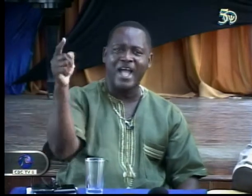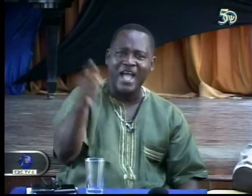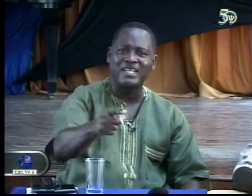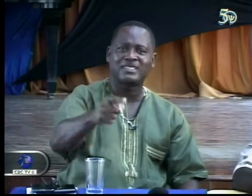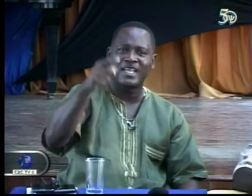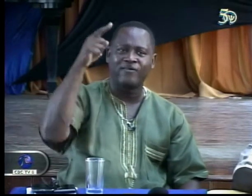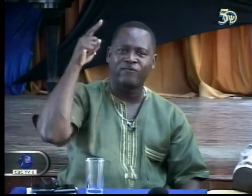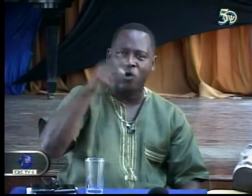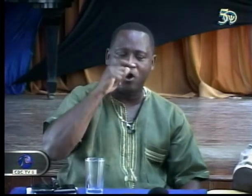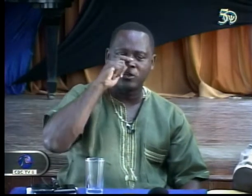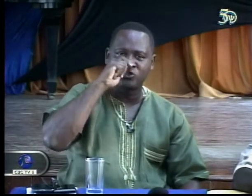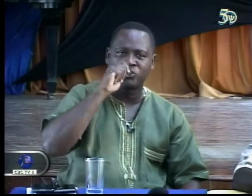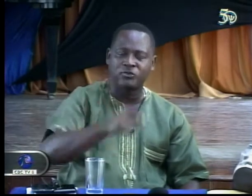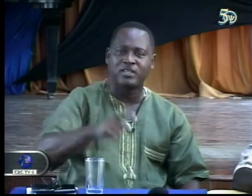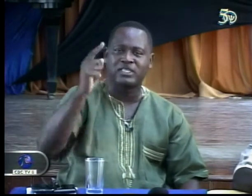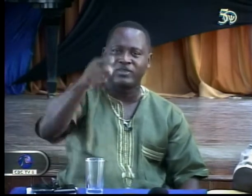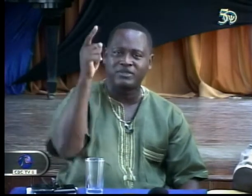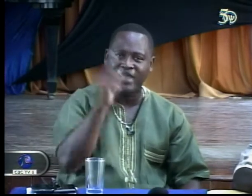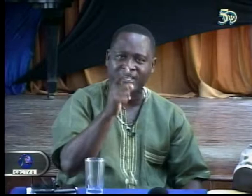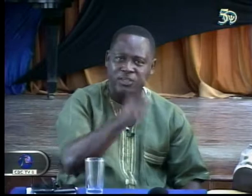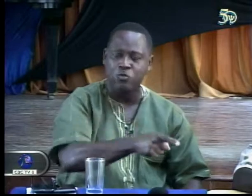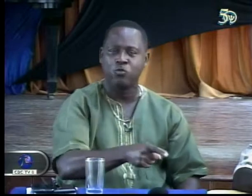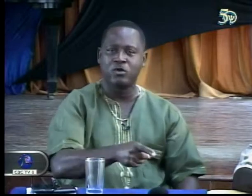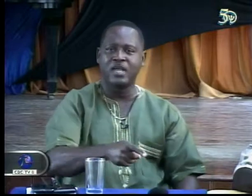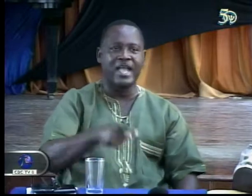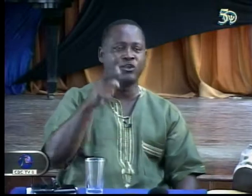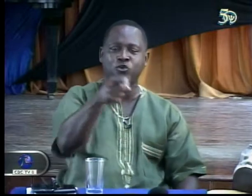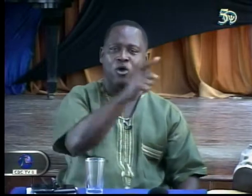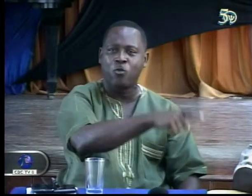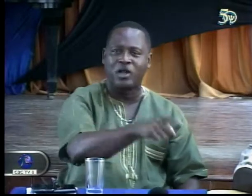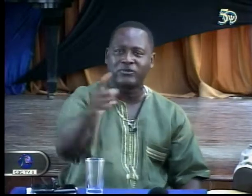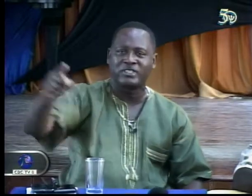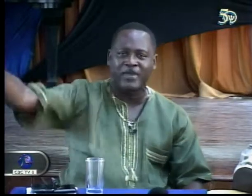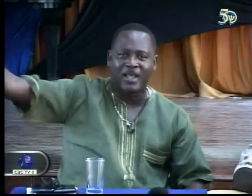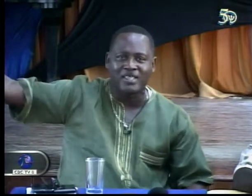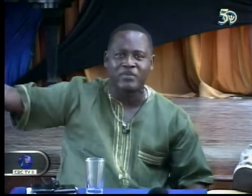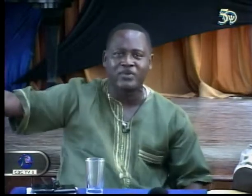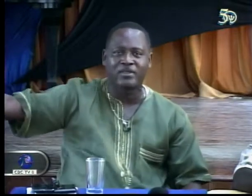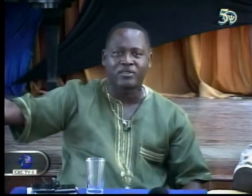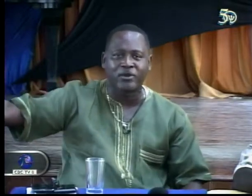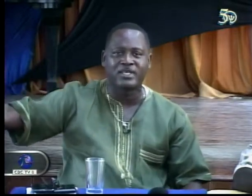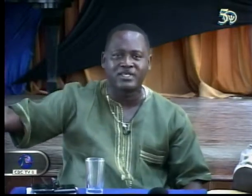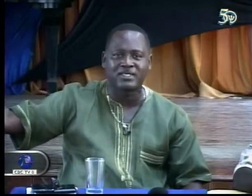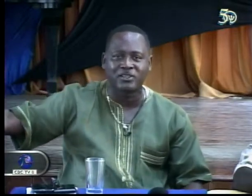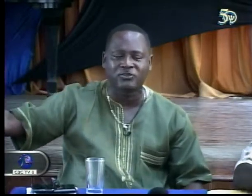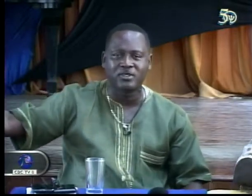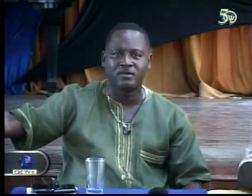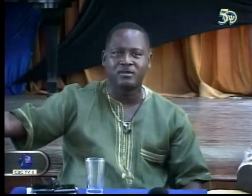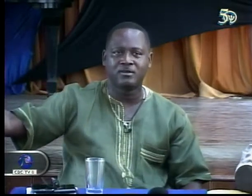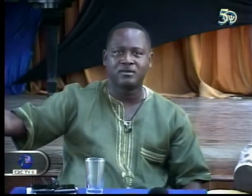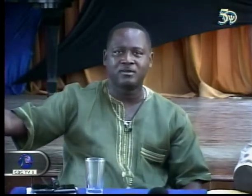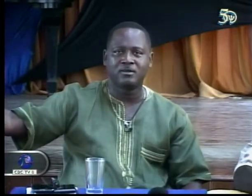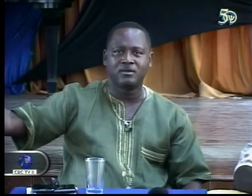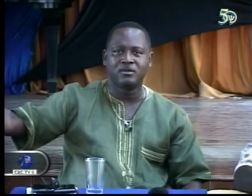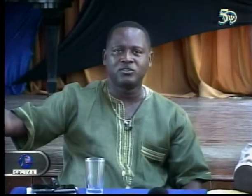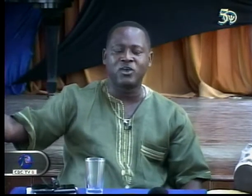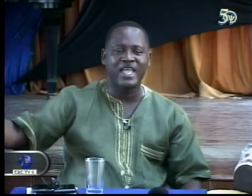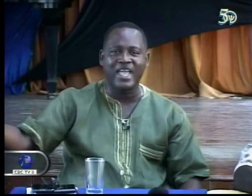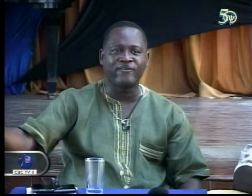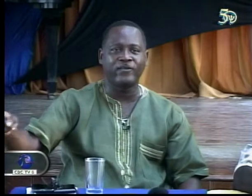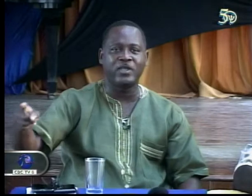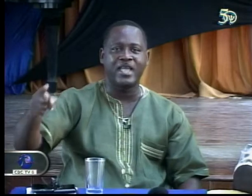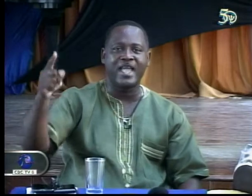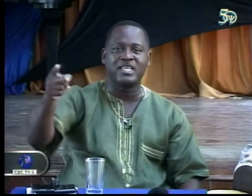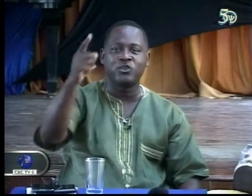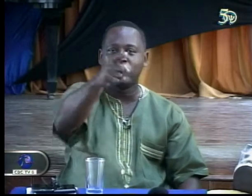You are asking for students to respect you, and you don't want to respect other people in authority in this country. So